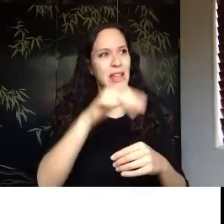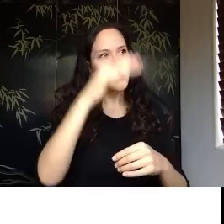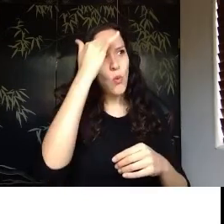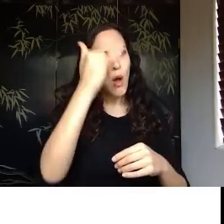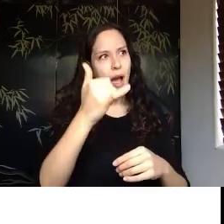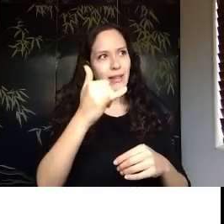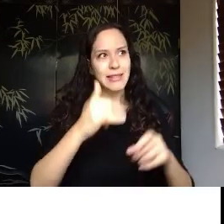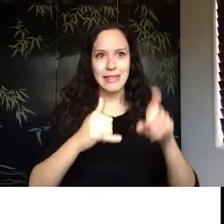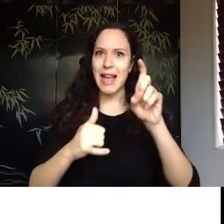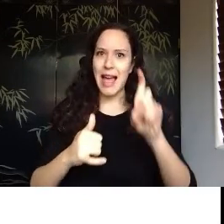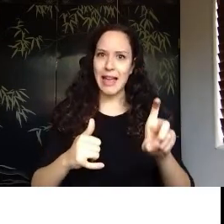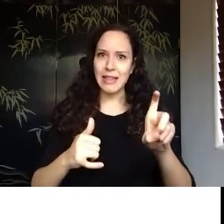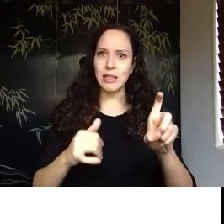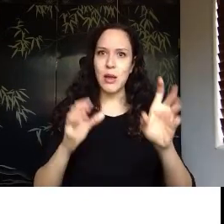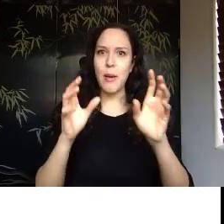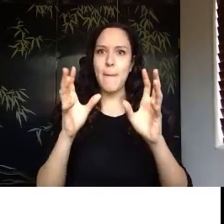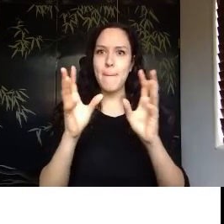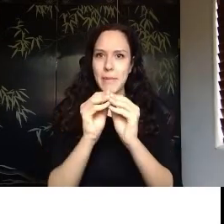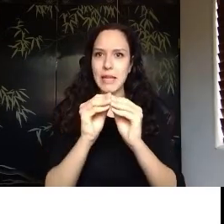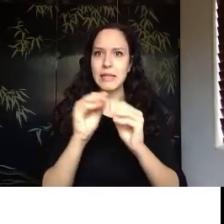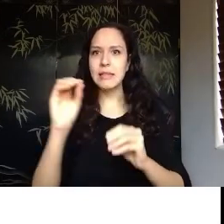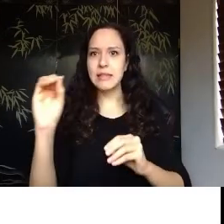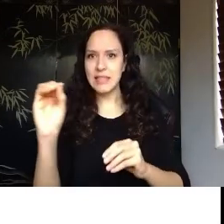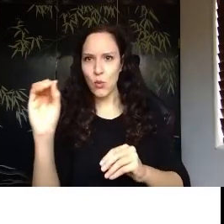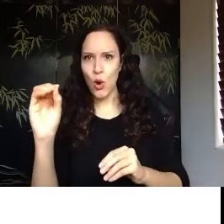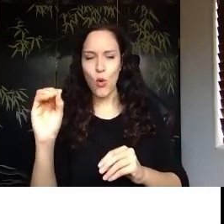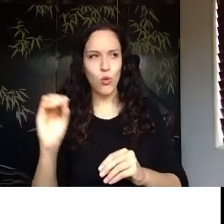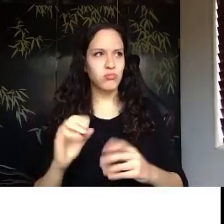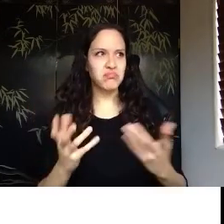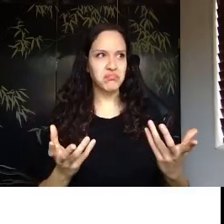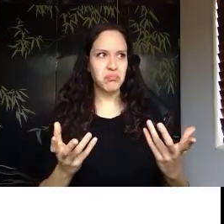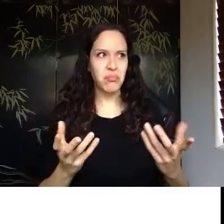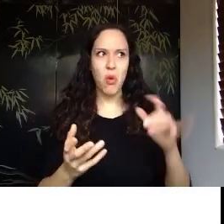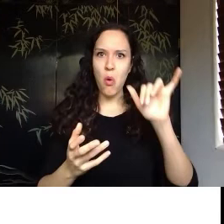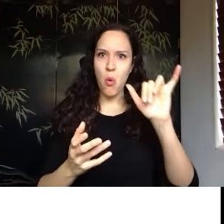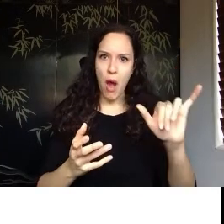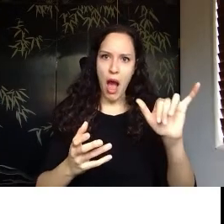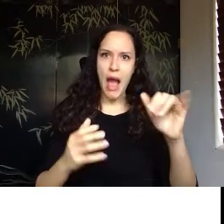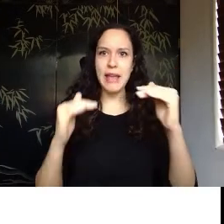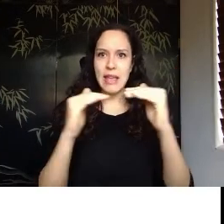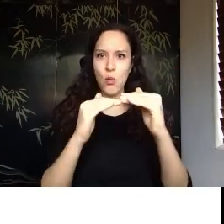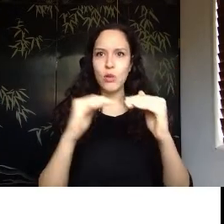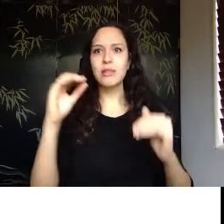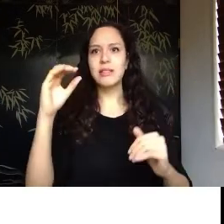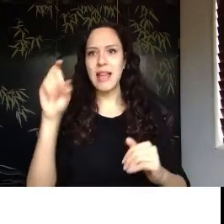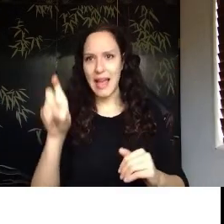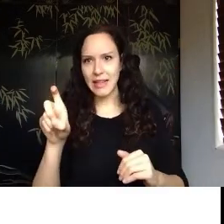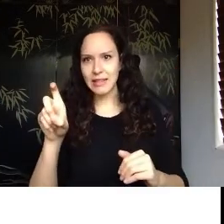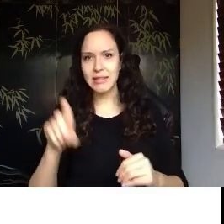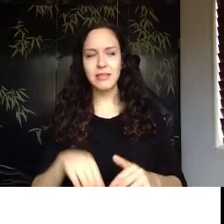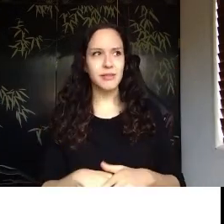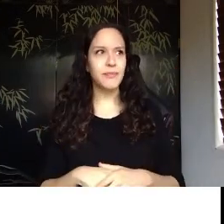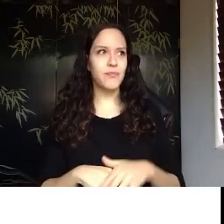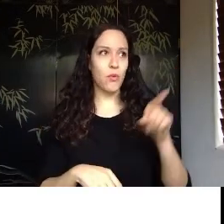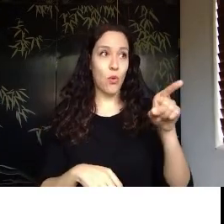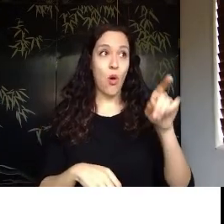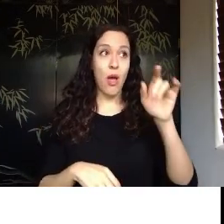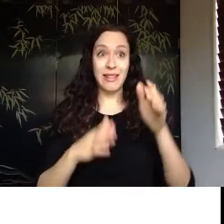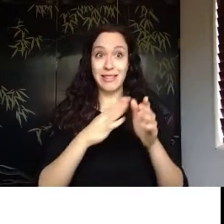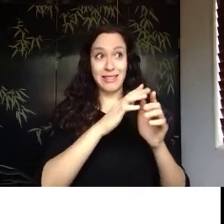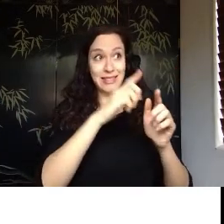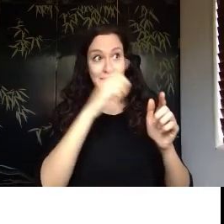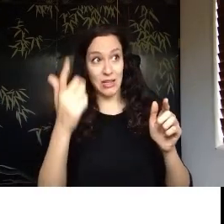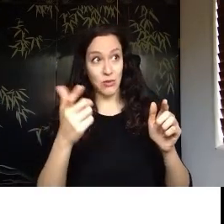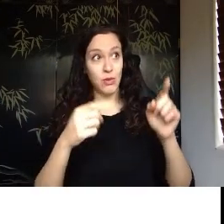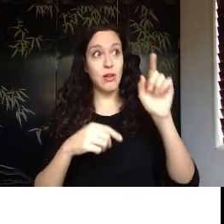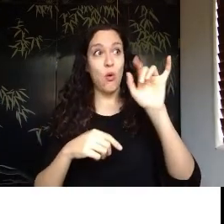x. That's why we're writing just x, So y equals x. Same thing for the next one. Y equals x squared